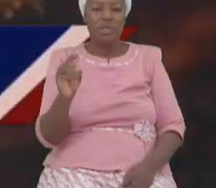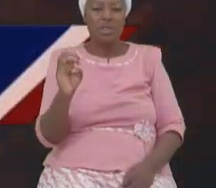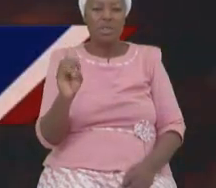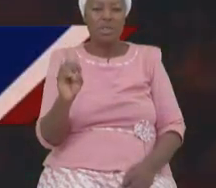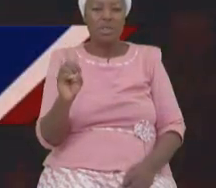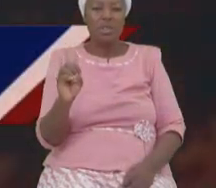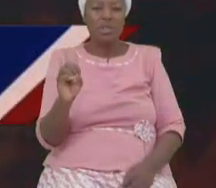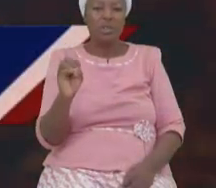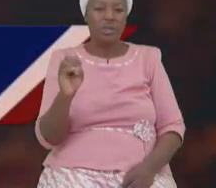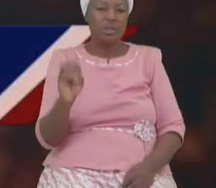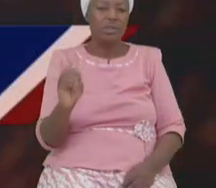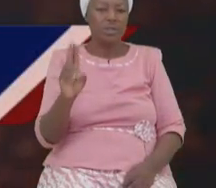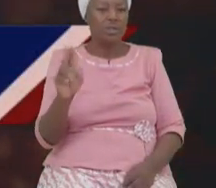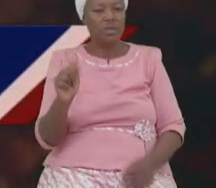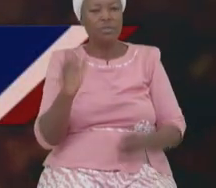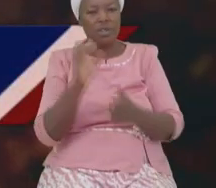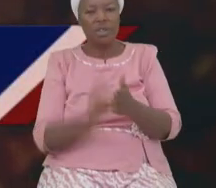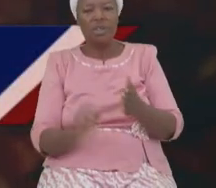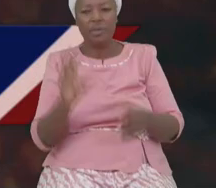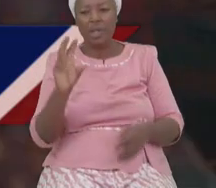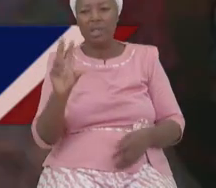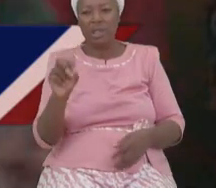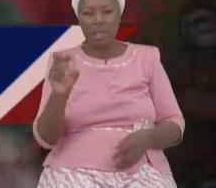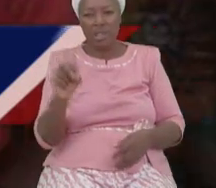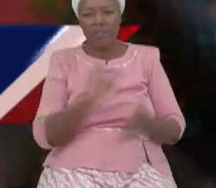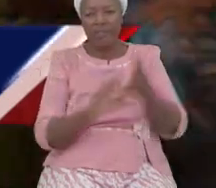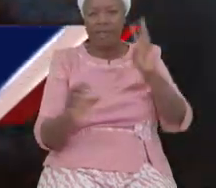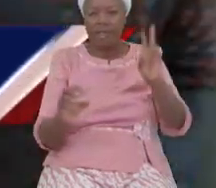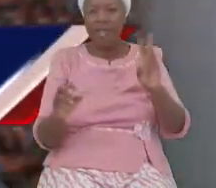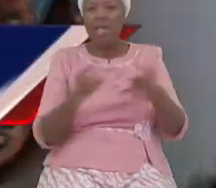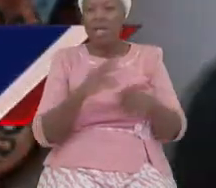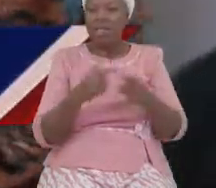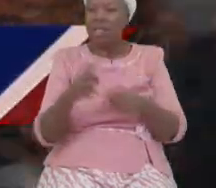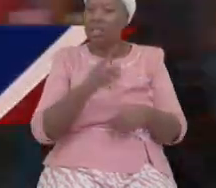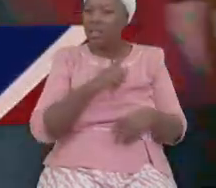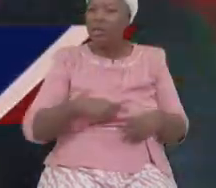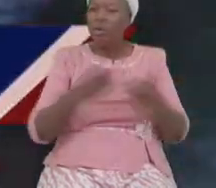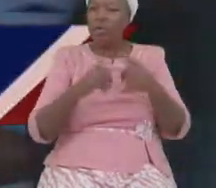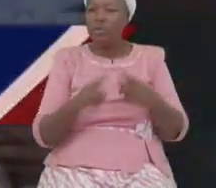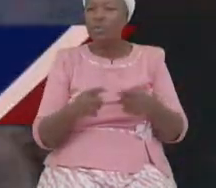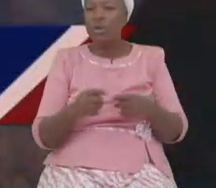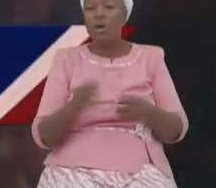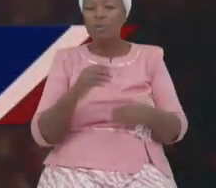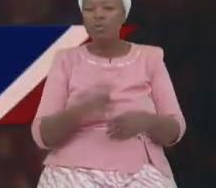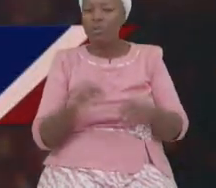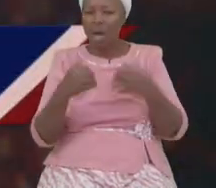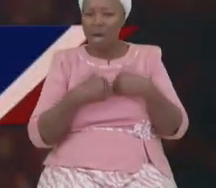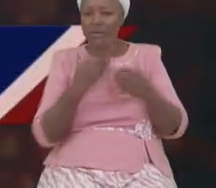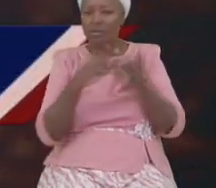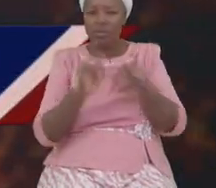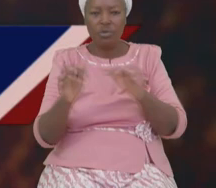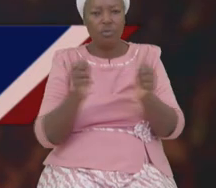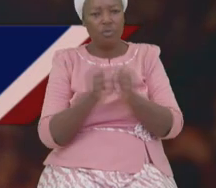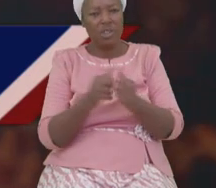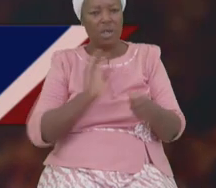he's to fulfill the covenant, he wants to handle that problem of the heart first. And he says in Deuteronomy chapter